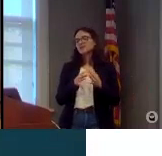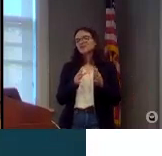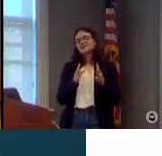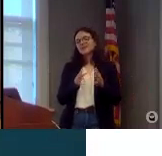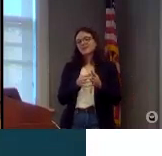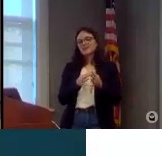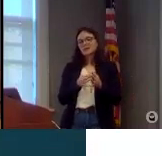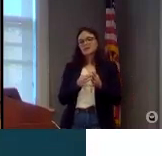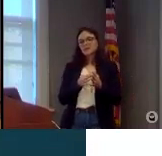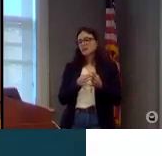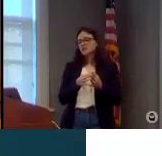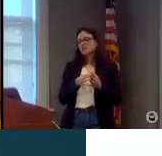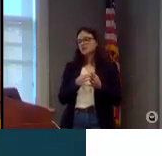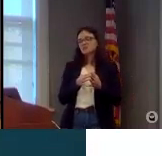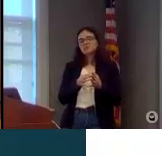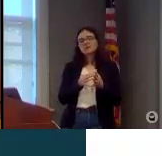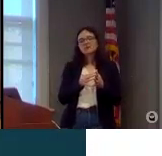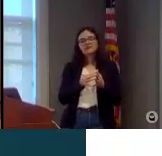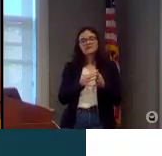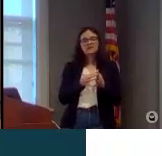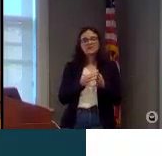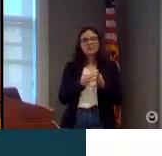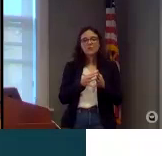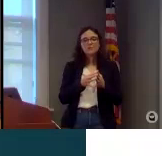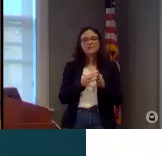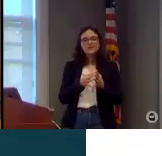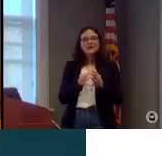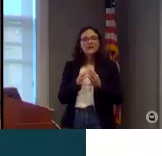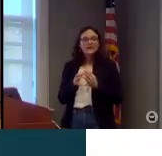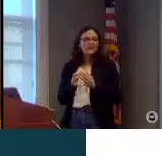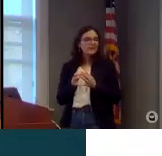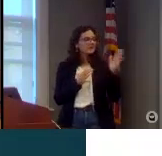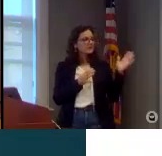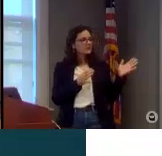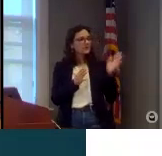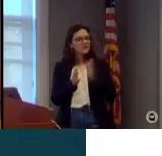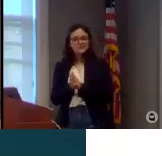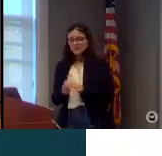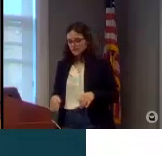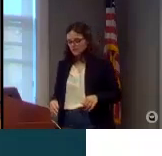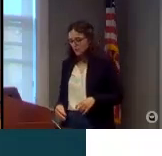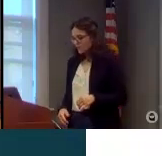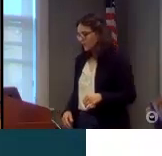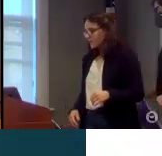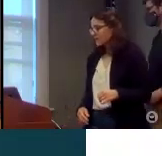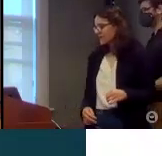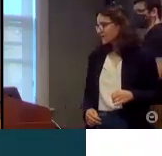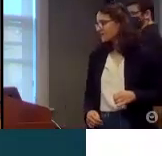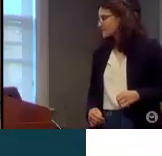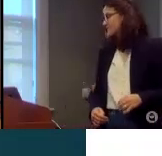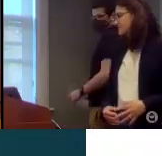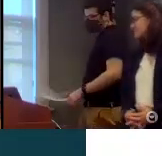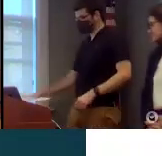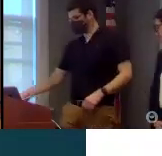cultural heritage tell us about the location and diffusion of violence in the Syrian war? And I'm gonna have Gregory, turn it over to Gregory